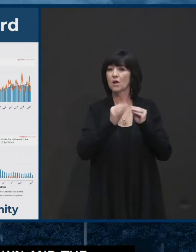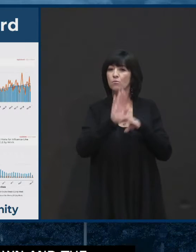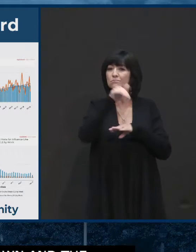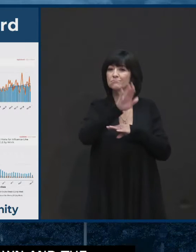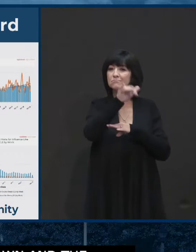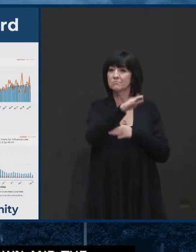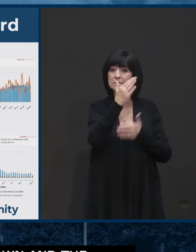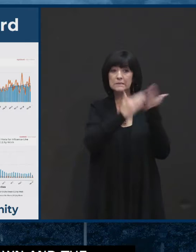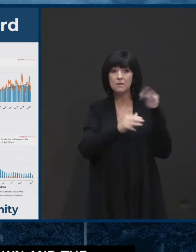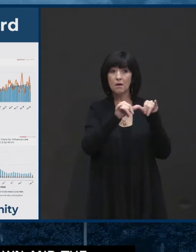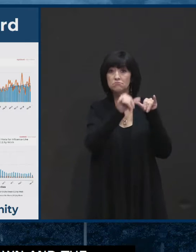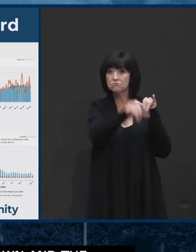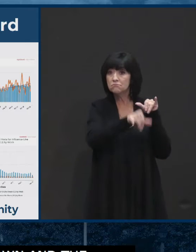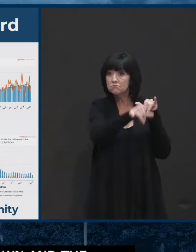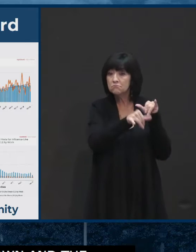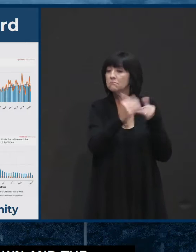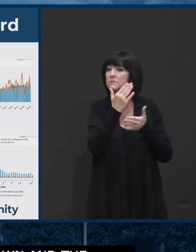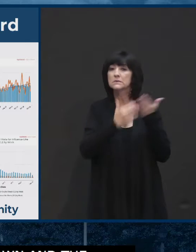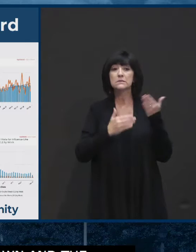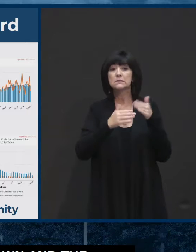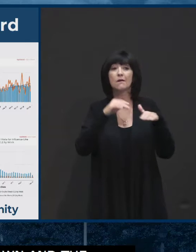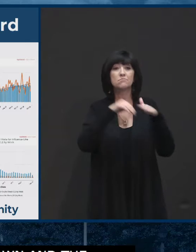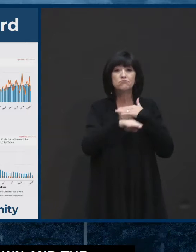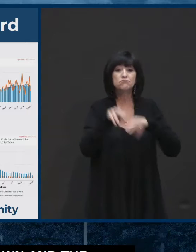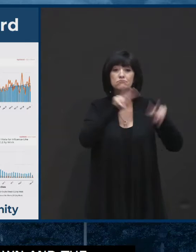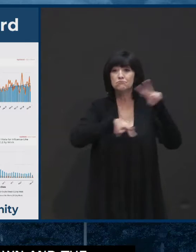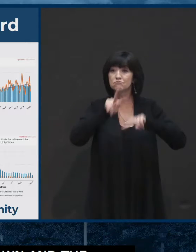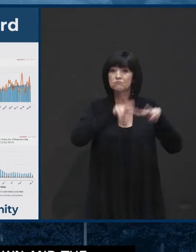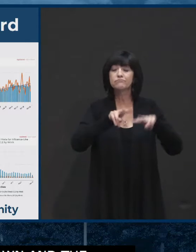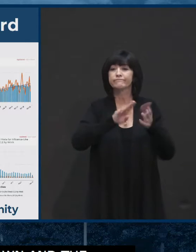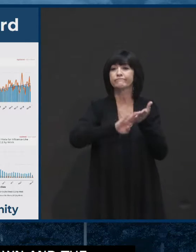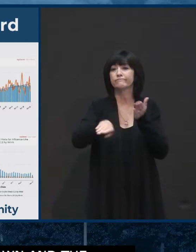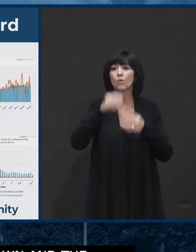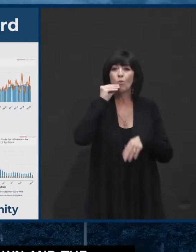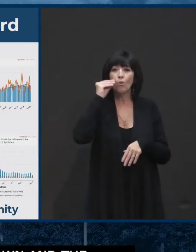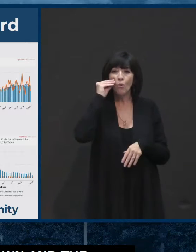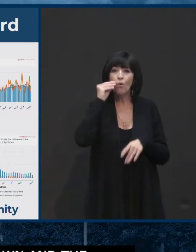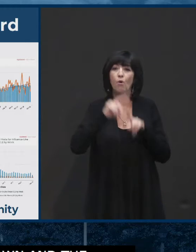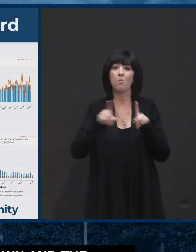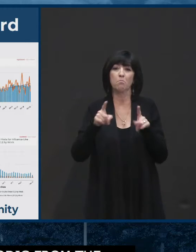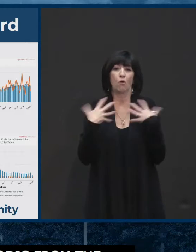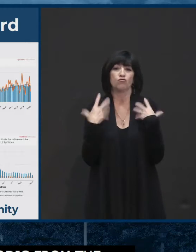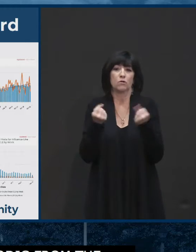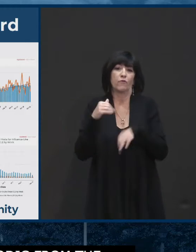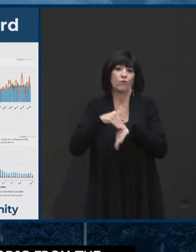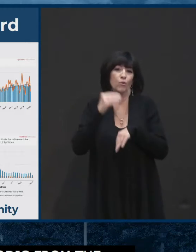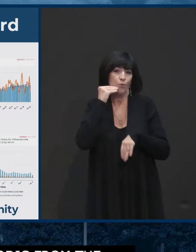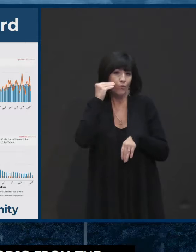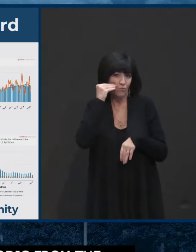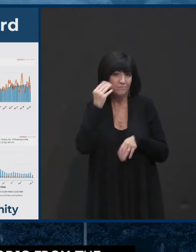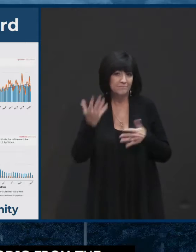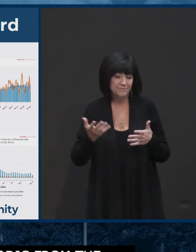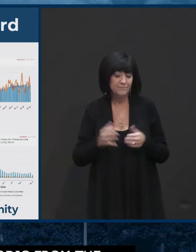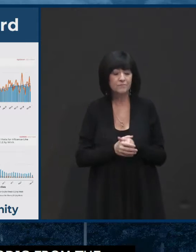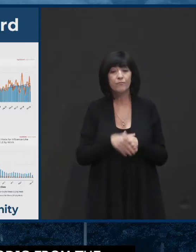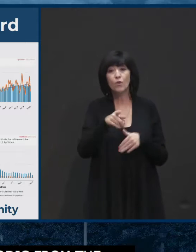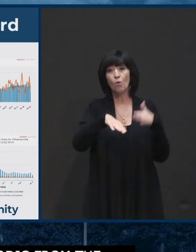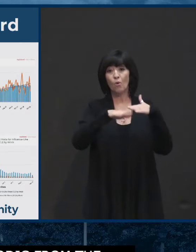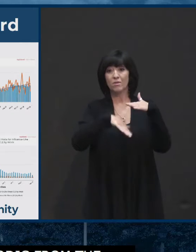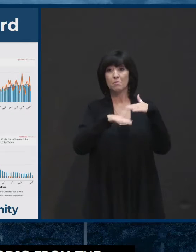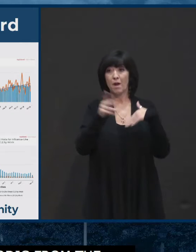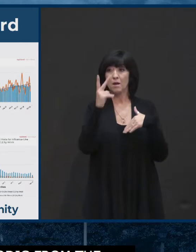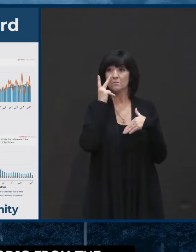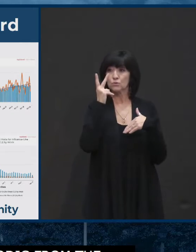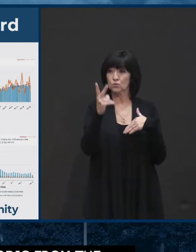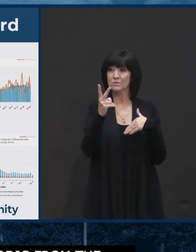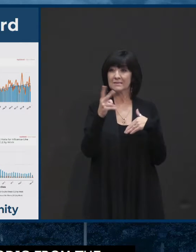testing days and not so big testing days. On the bottom, you can see the two calculations, methodologies